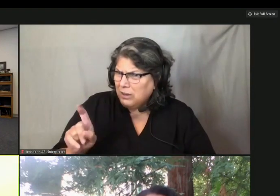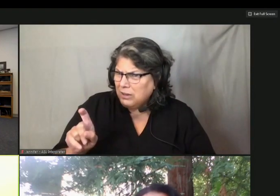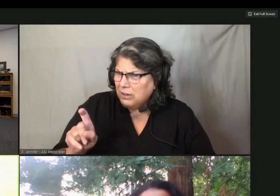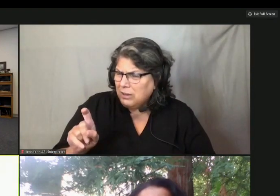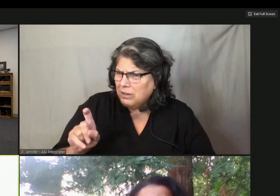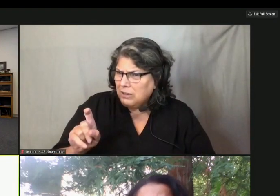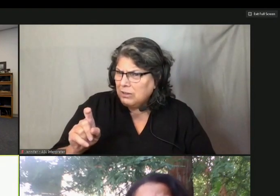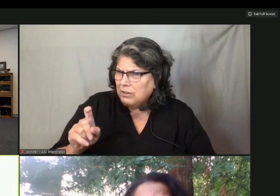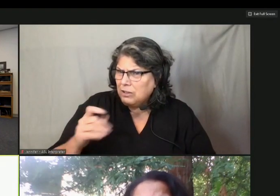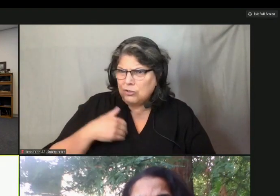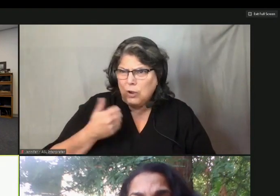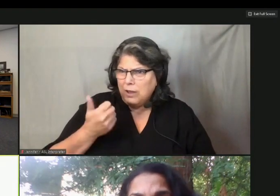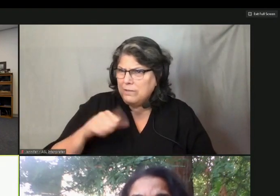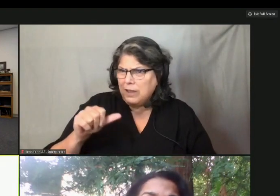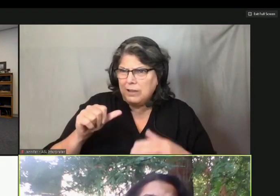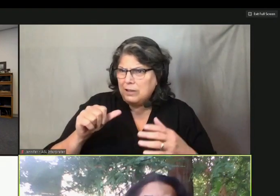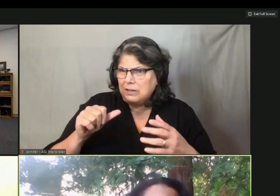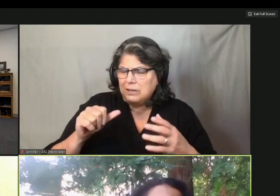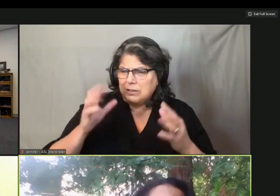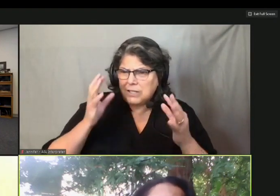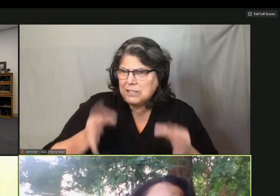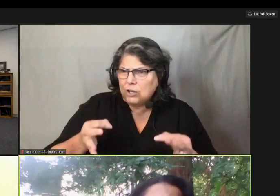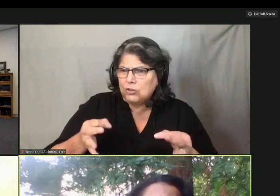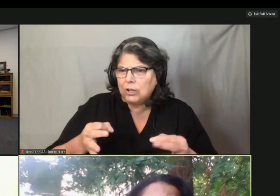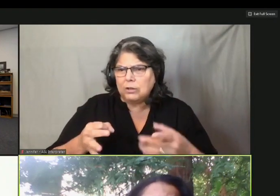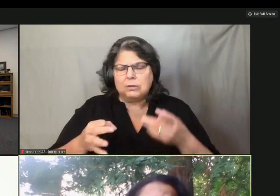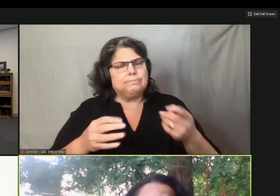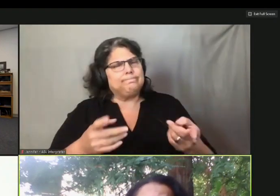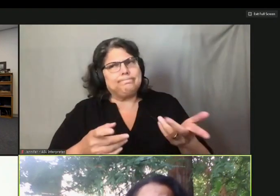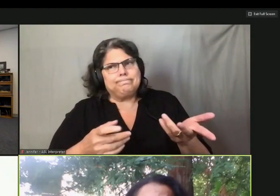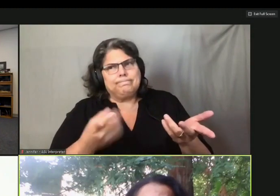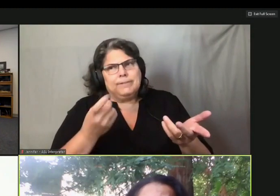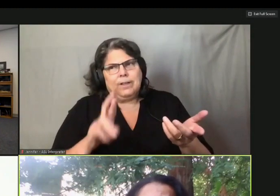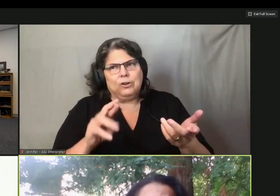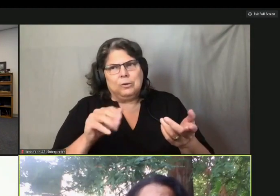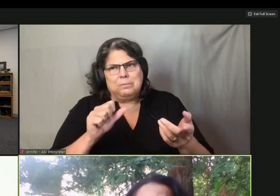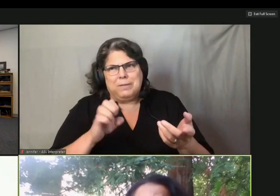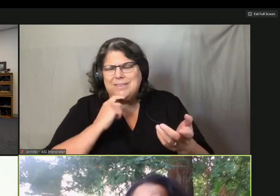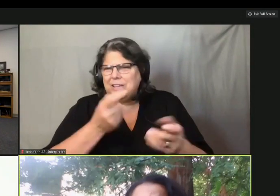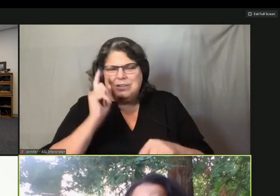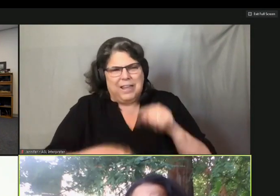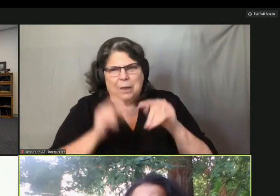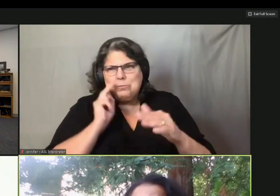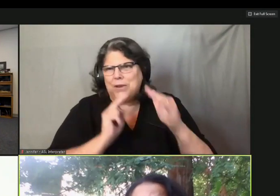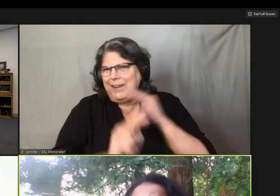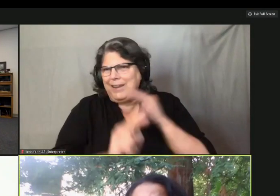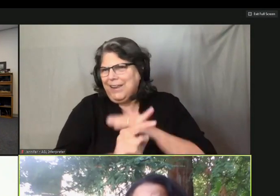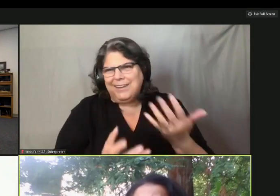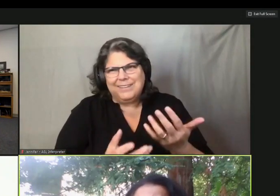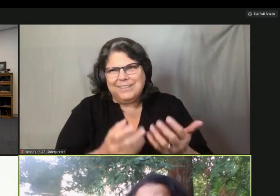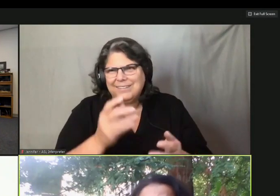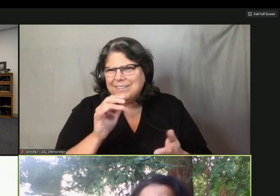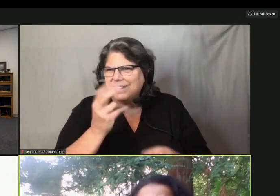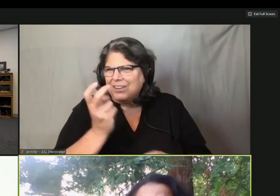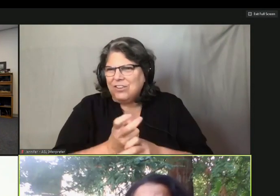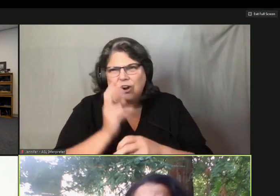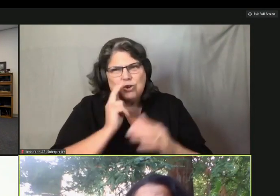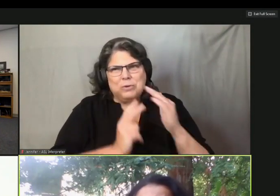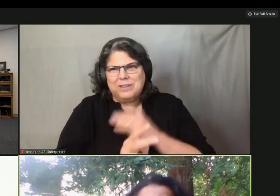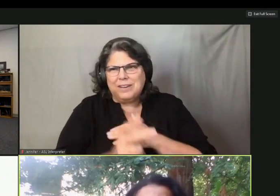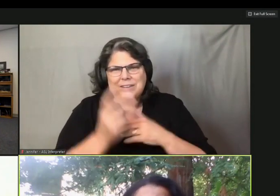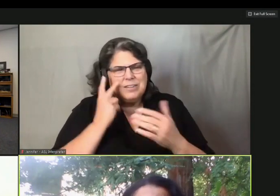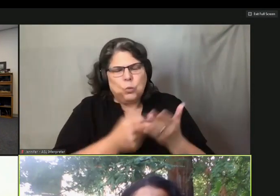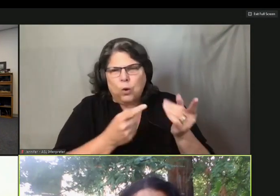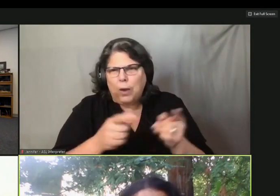Do you have a position on that, Dr. Mace? Yeah, I think it's just really hard to look into that crystal ball and see what's going to come at us here in the next few